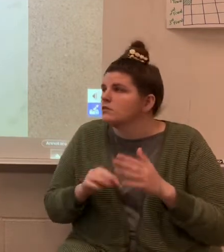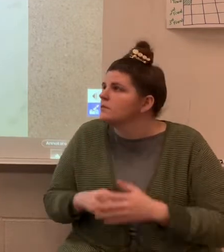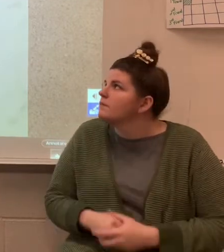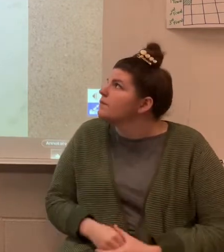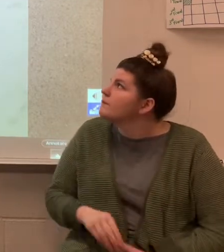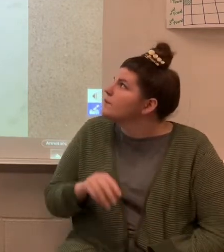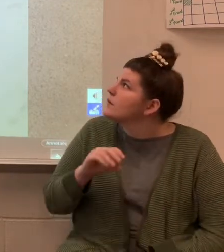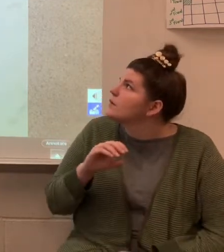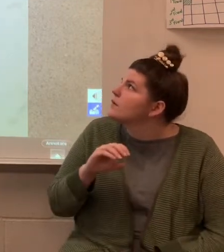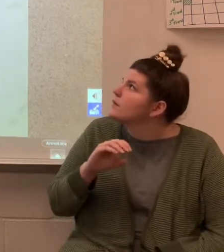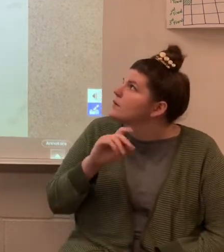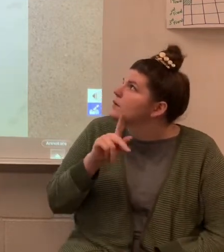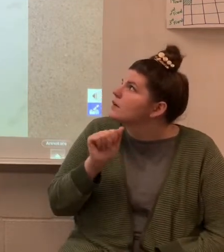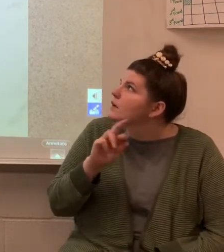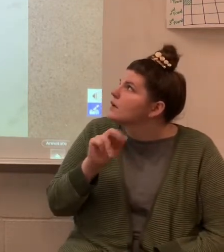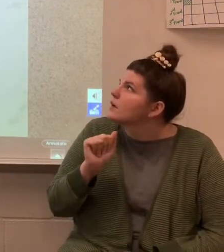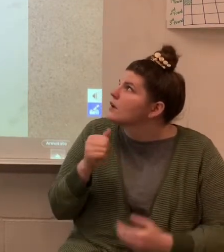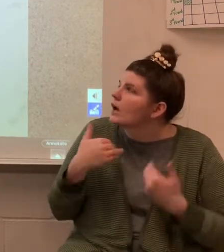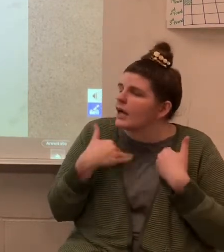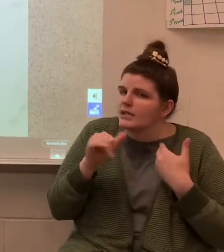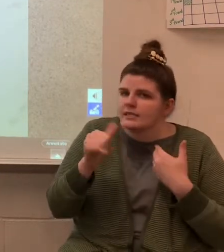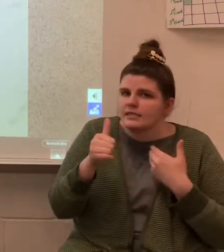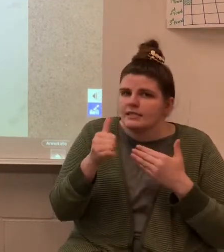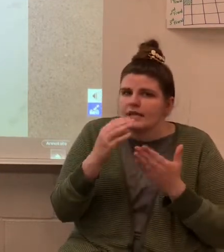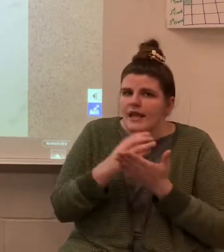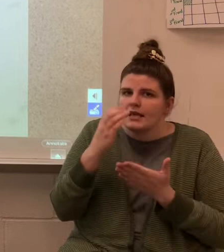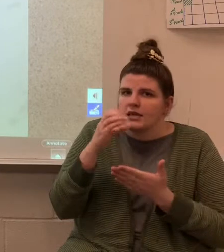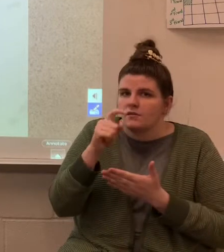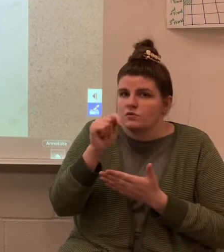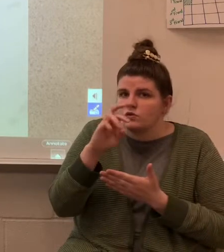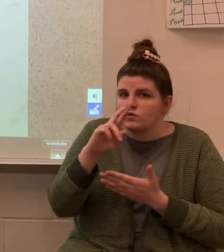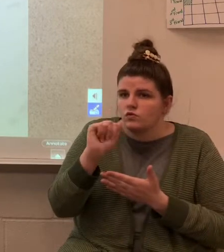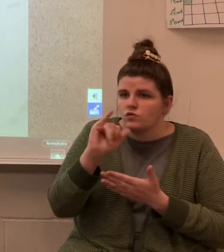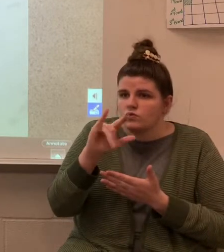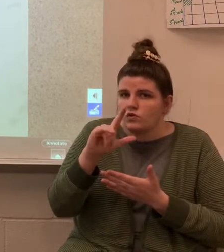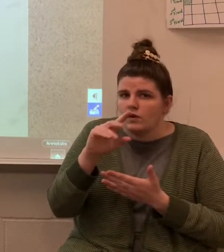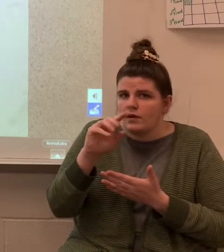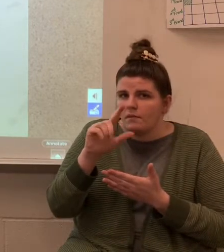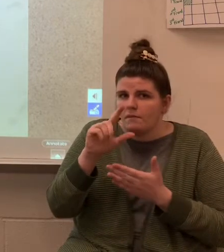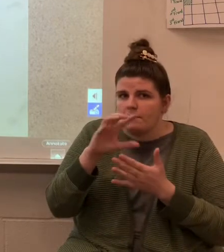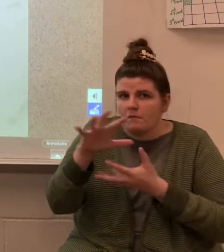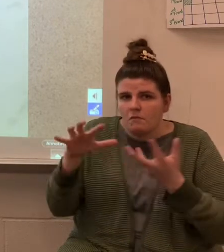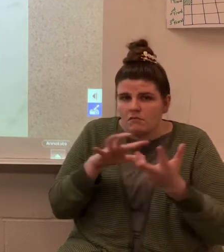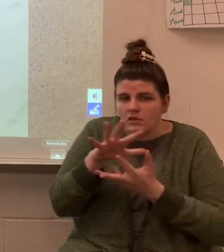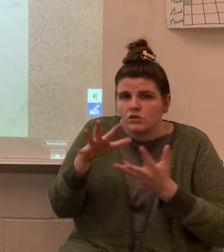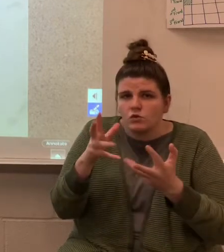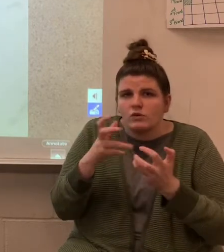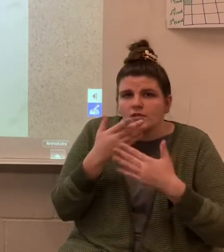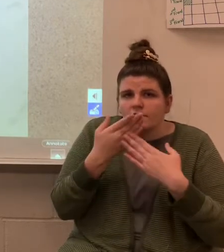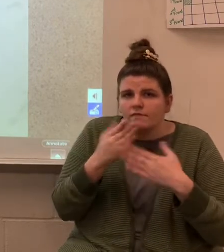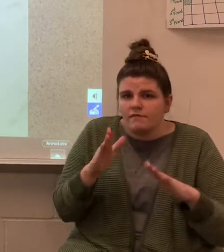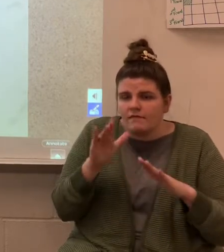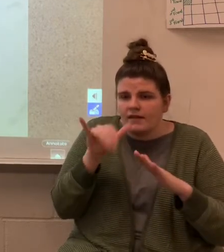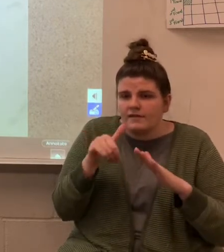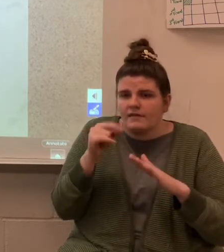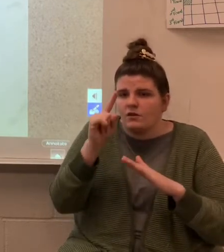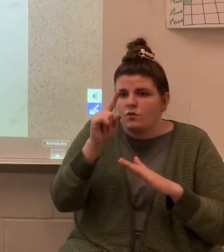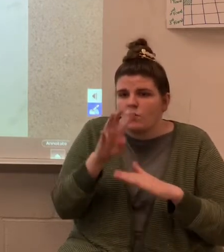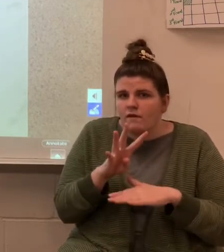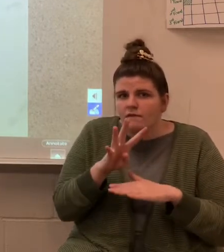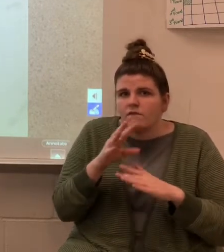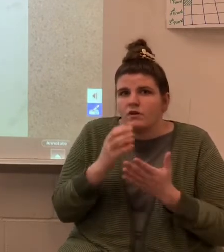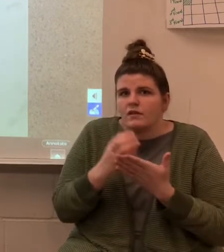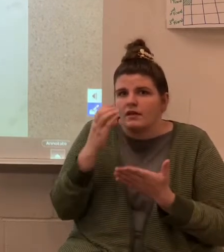Kara has 10 cups of trail mix. She wants to divide the trail mix into 1/4 cup servings. How many 1/4